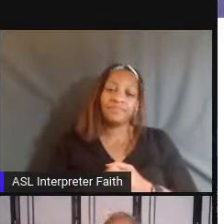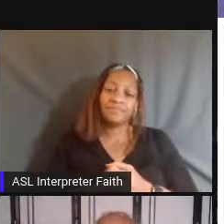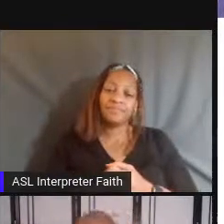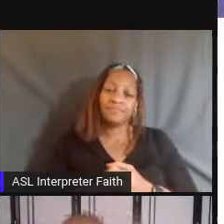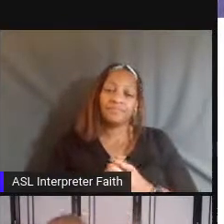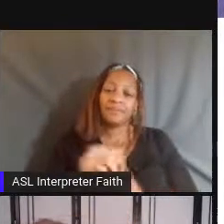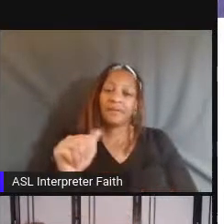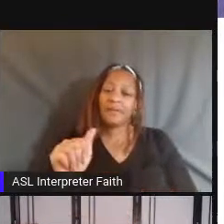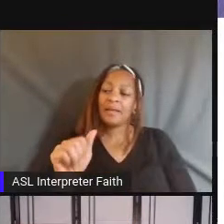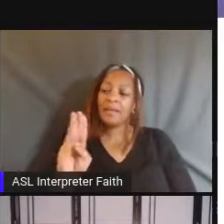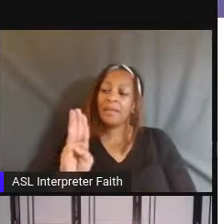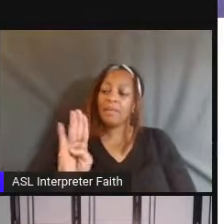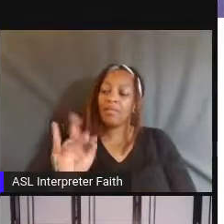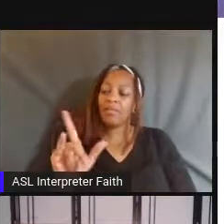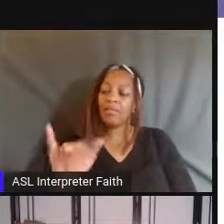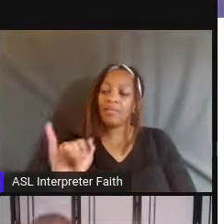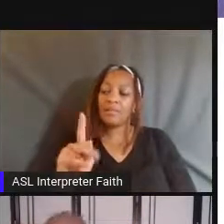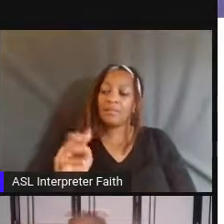ableism,